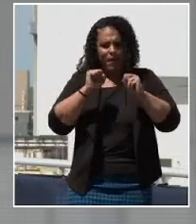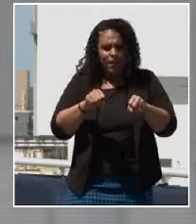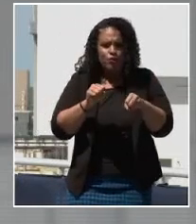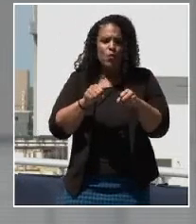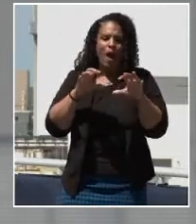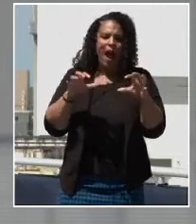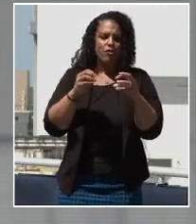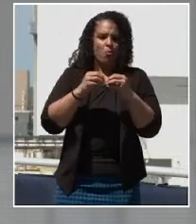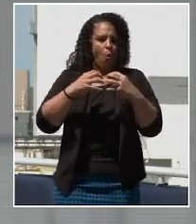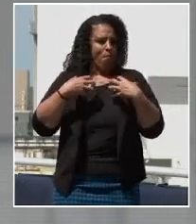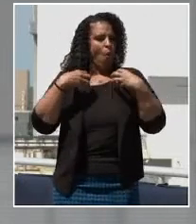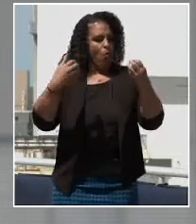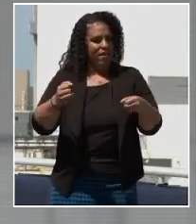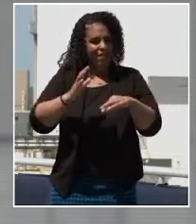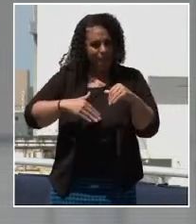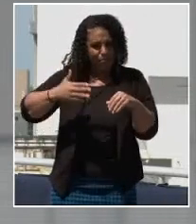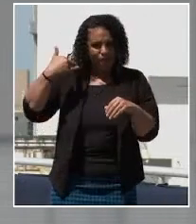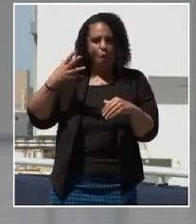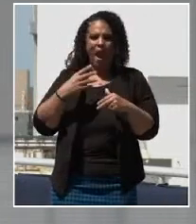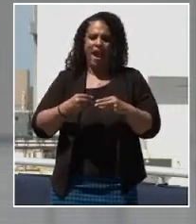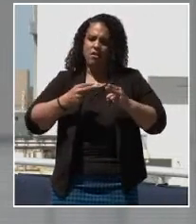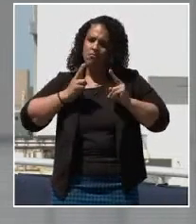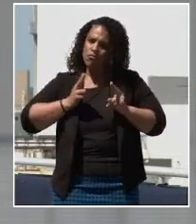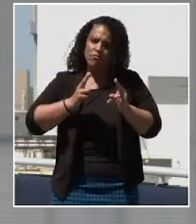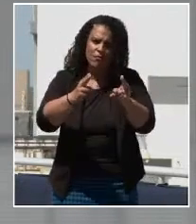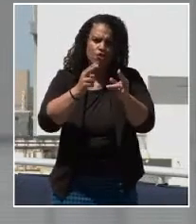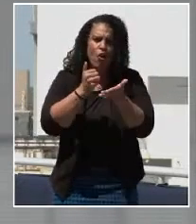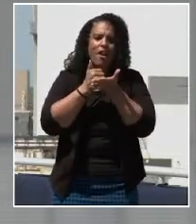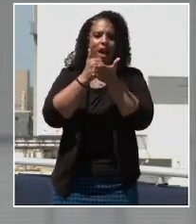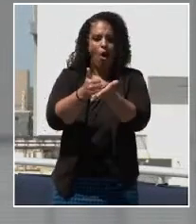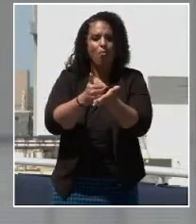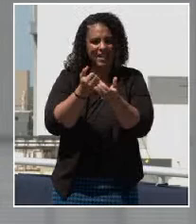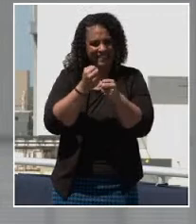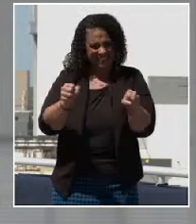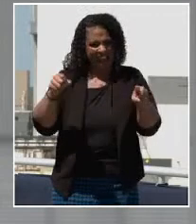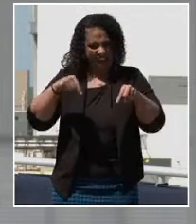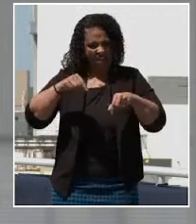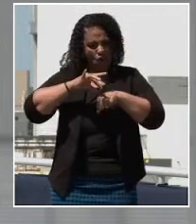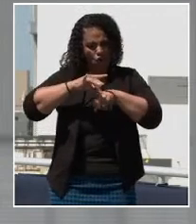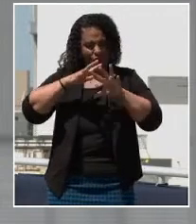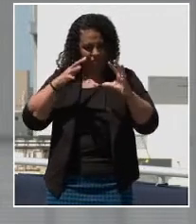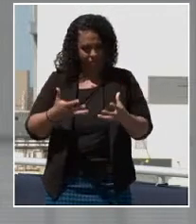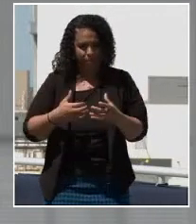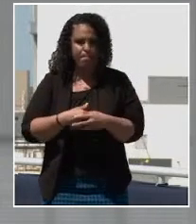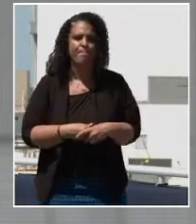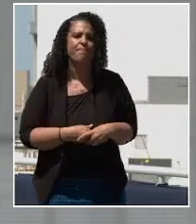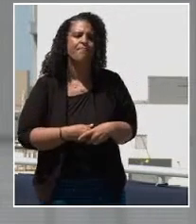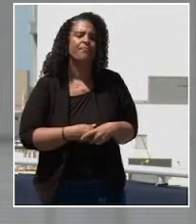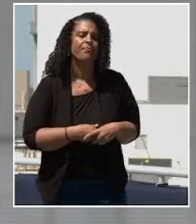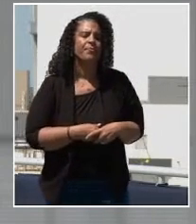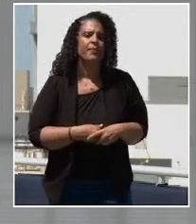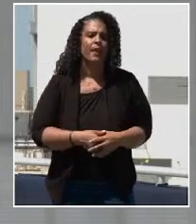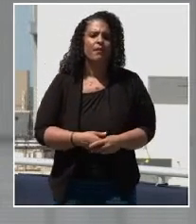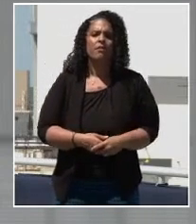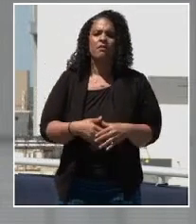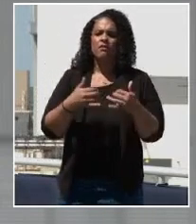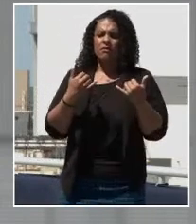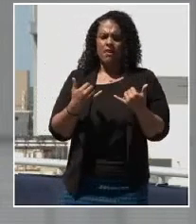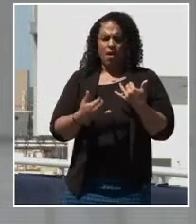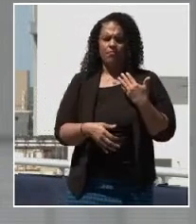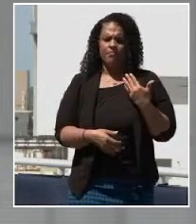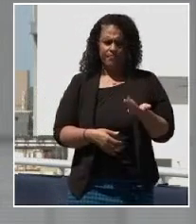act more boldly and with greater urgency on trying to help save our planet